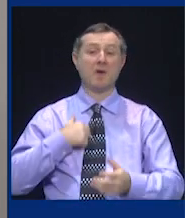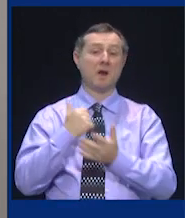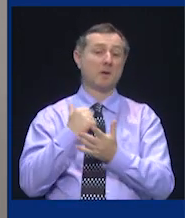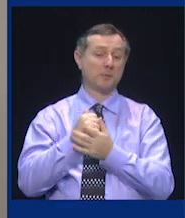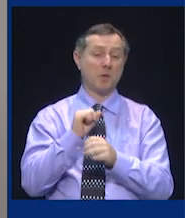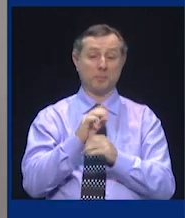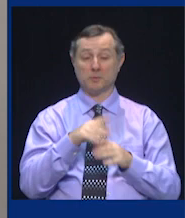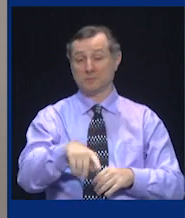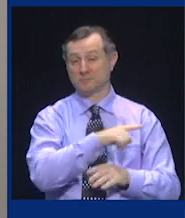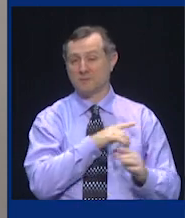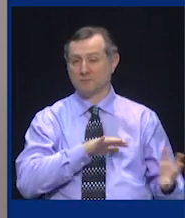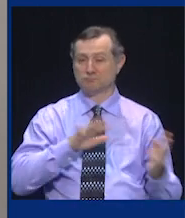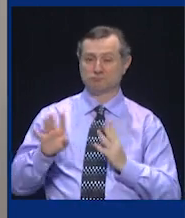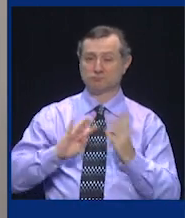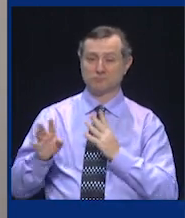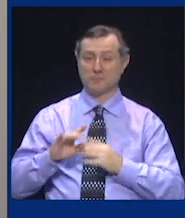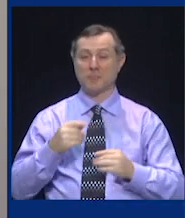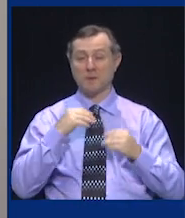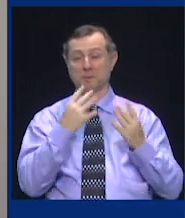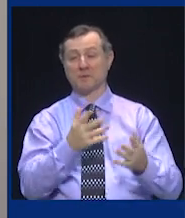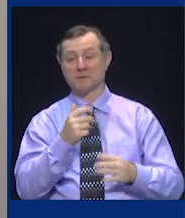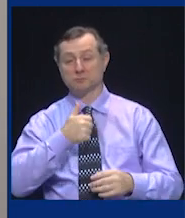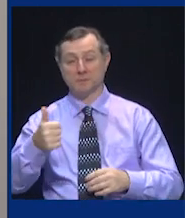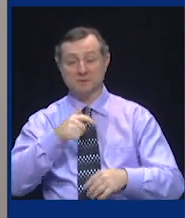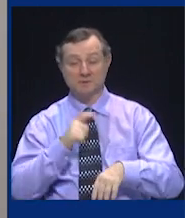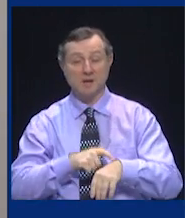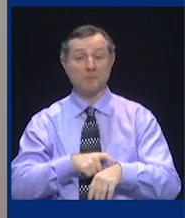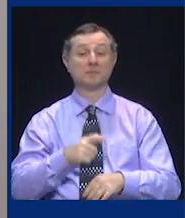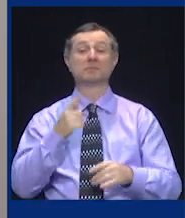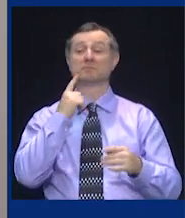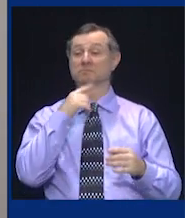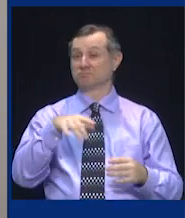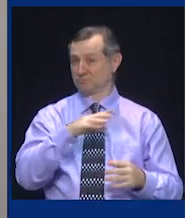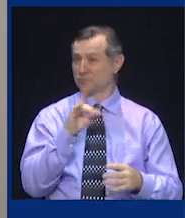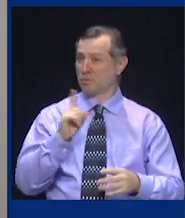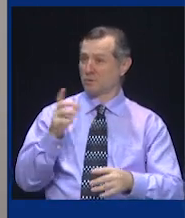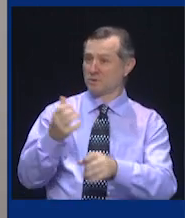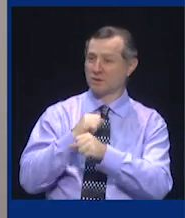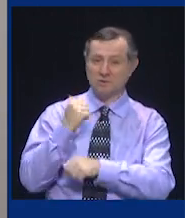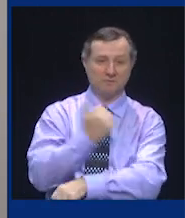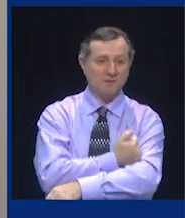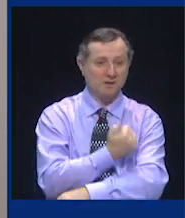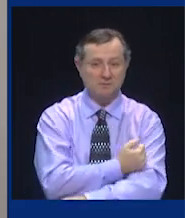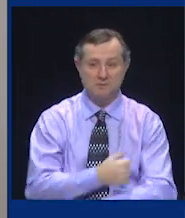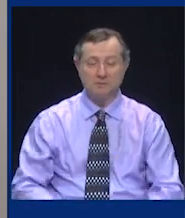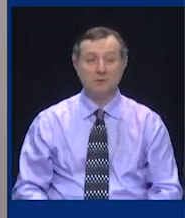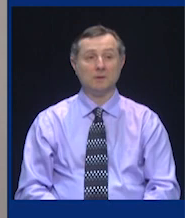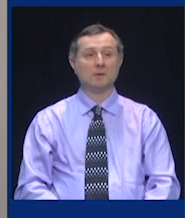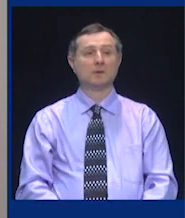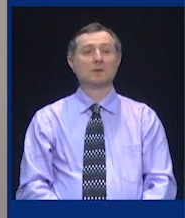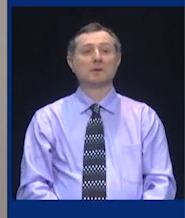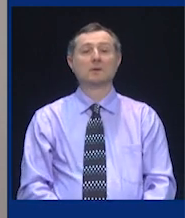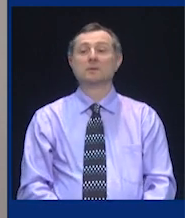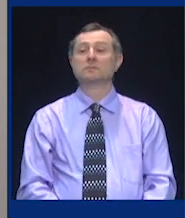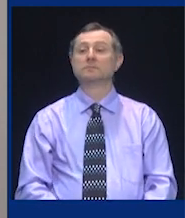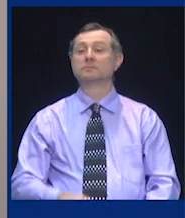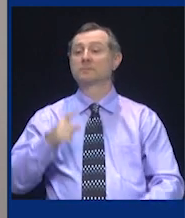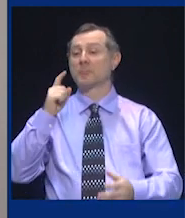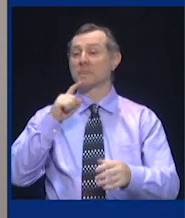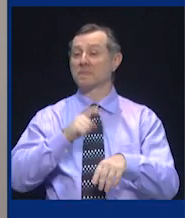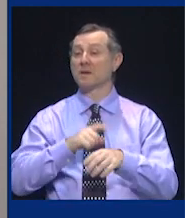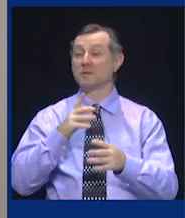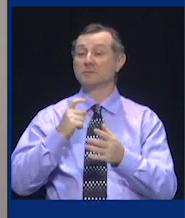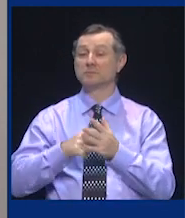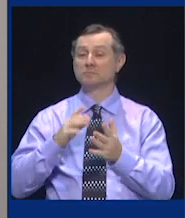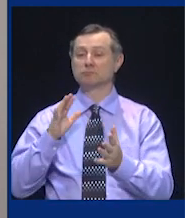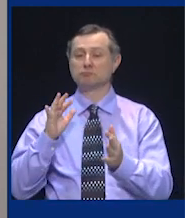provided paid travel time for employees to get their shots. As demand slowed over the summer, we adjusted locations